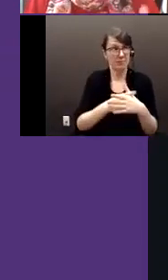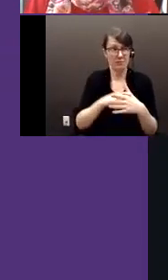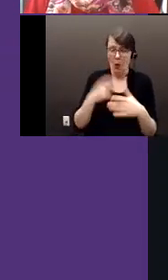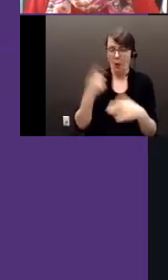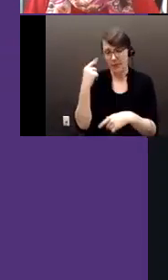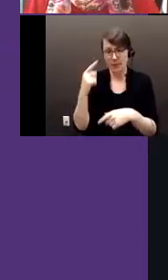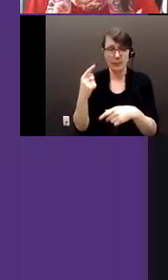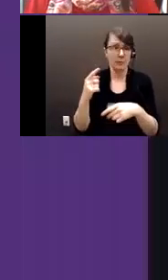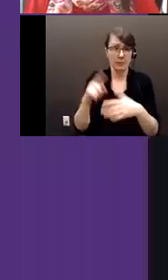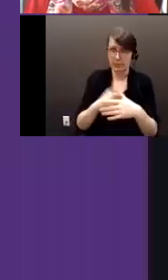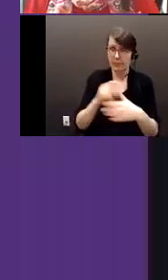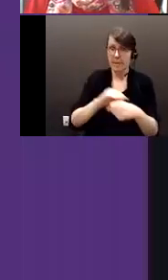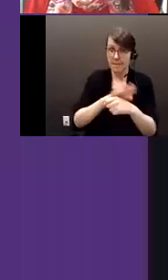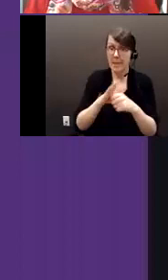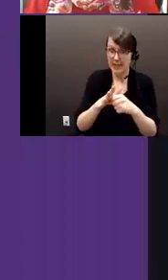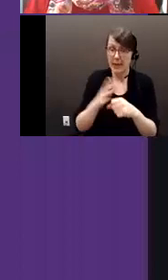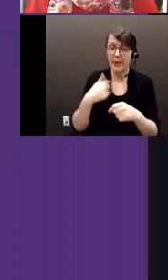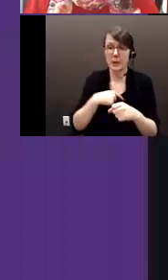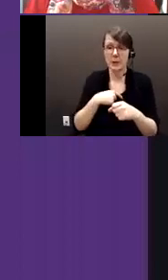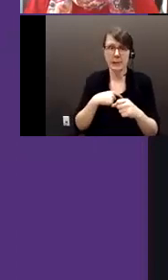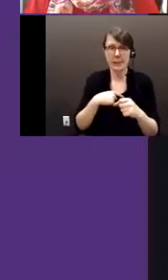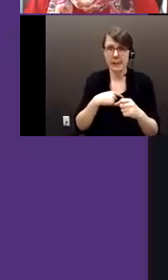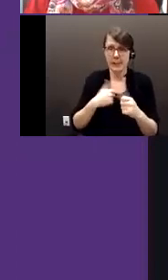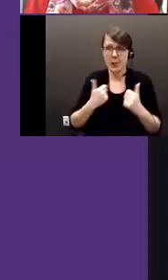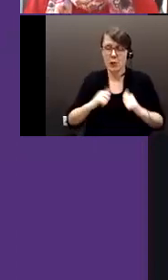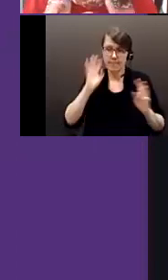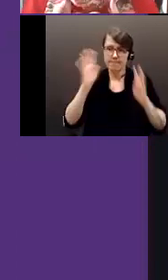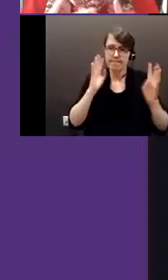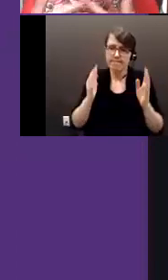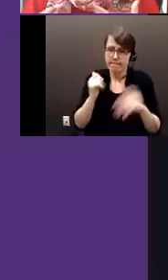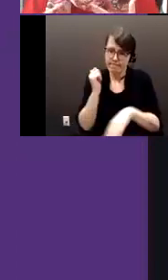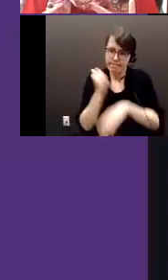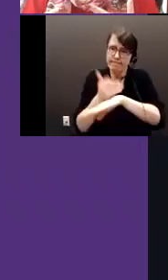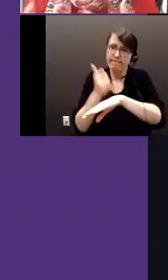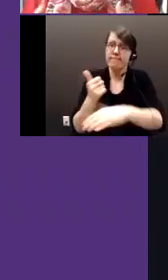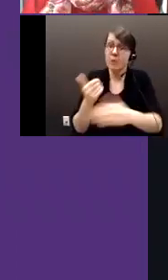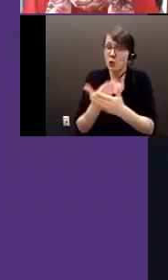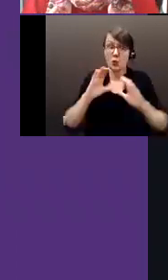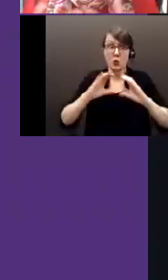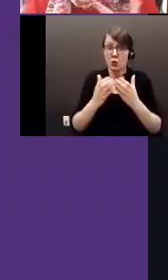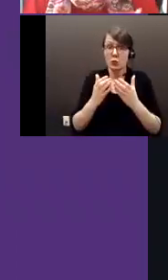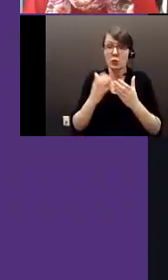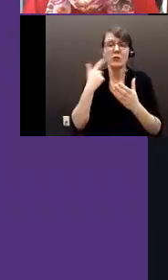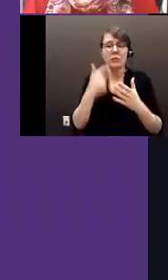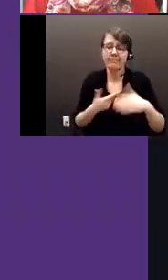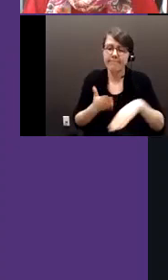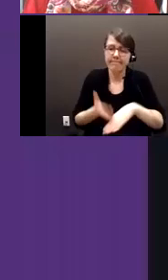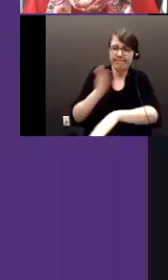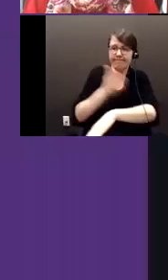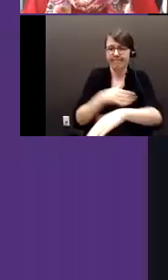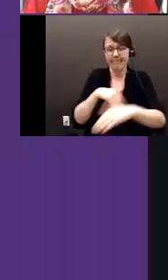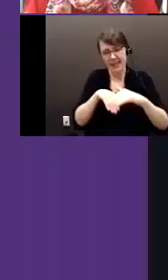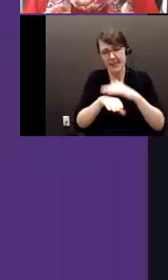more groups, to try to make our services even more accessible. We have continued to provide all of our